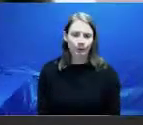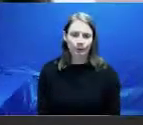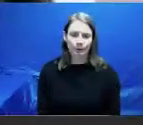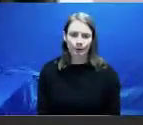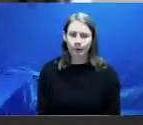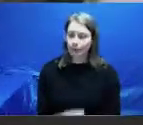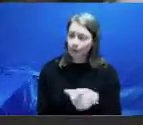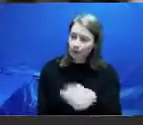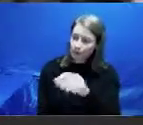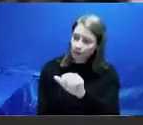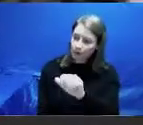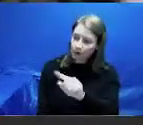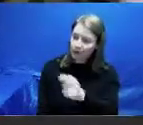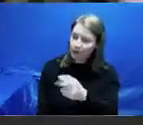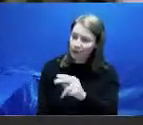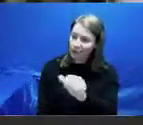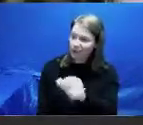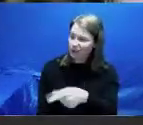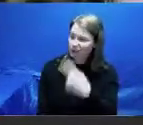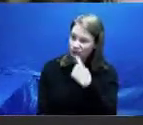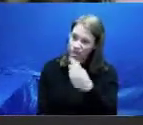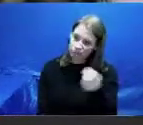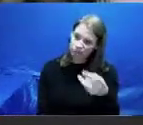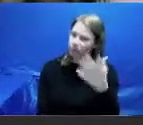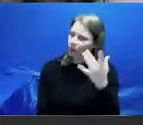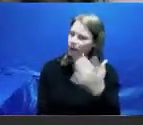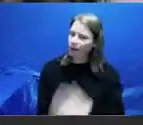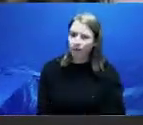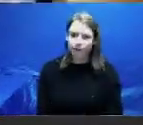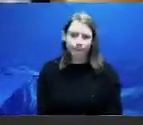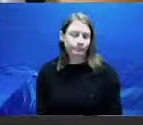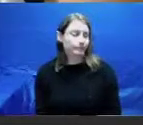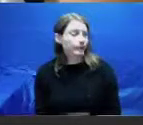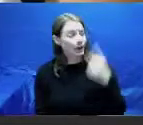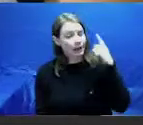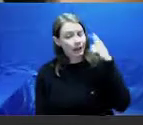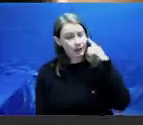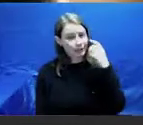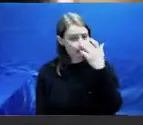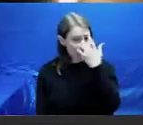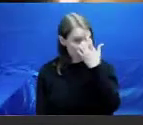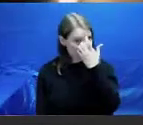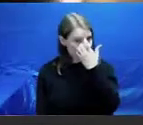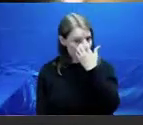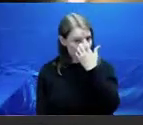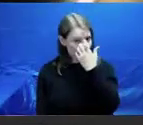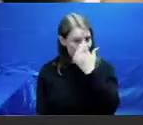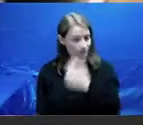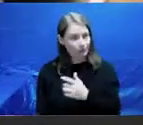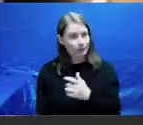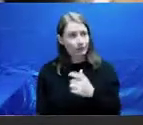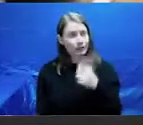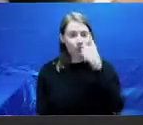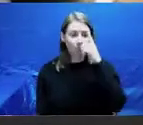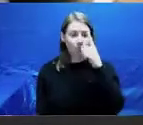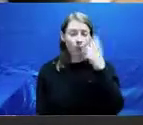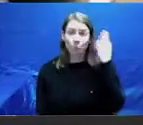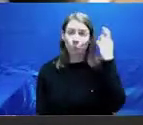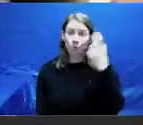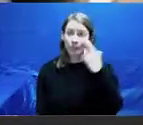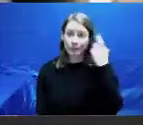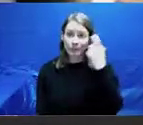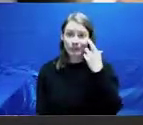Athena, why do you want to junk it? I think we should junk it because the Powhatan first planted it and